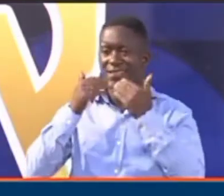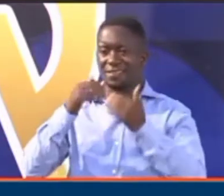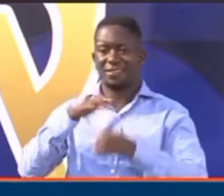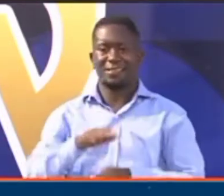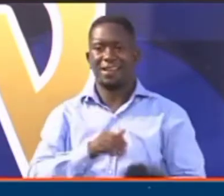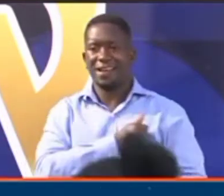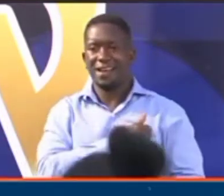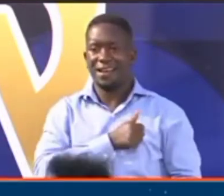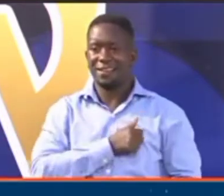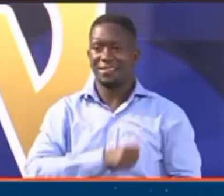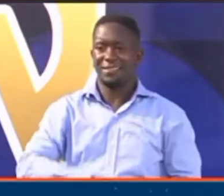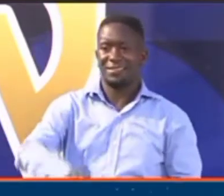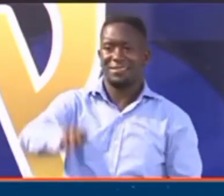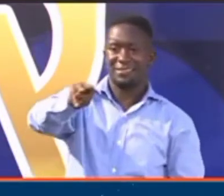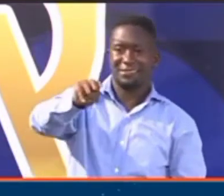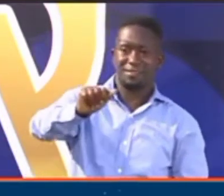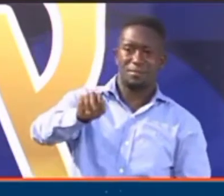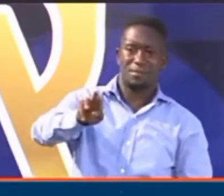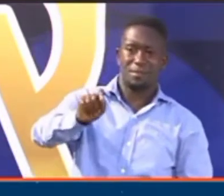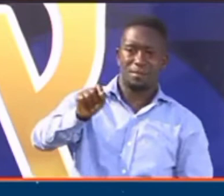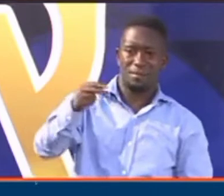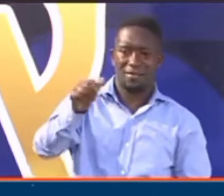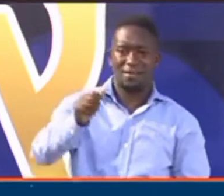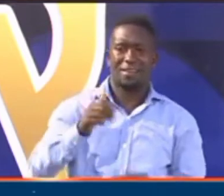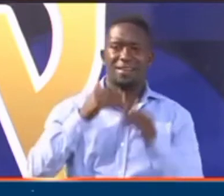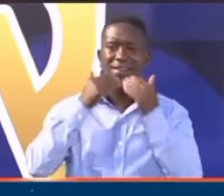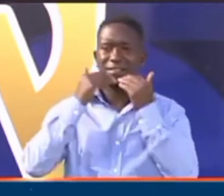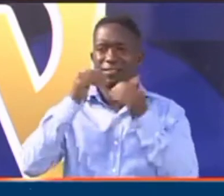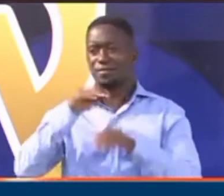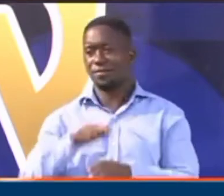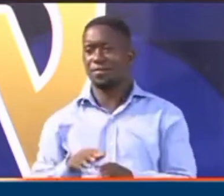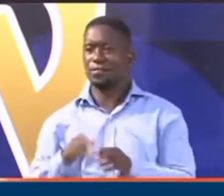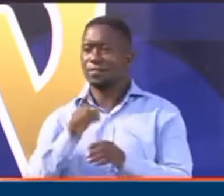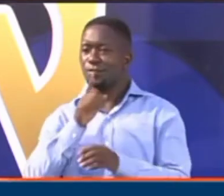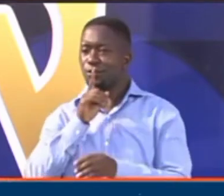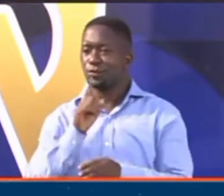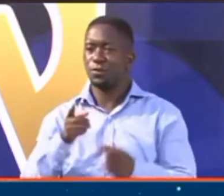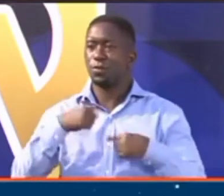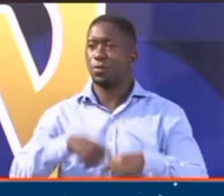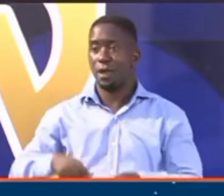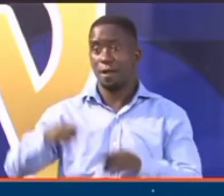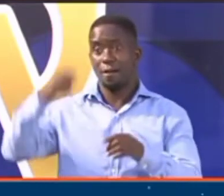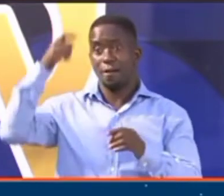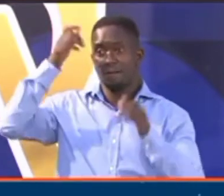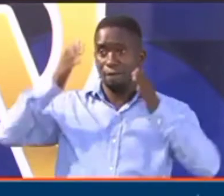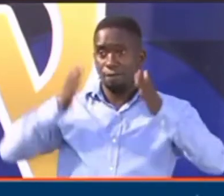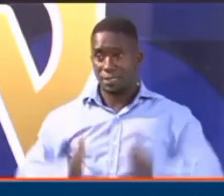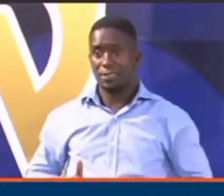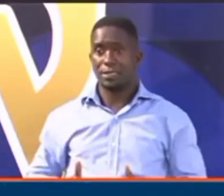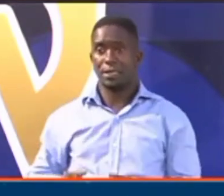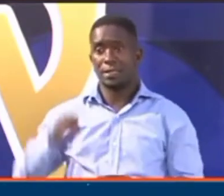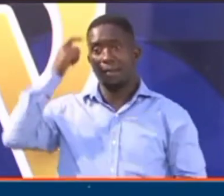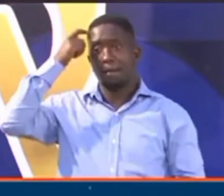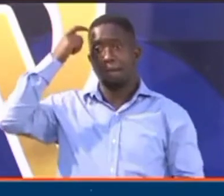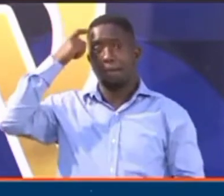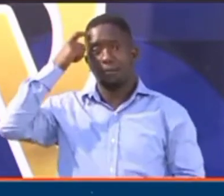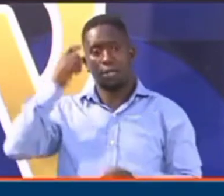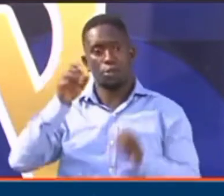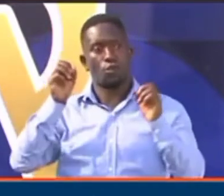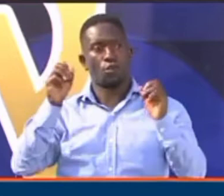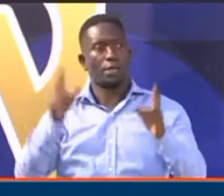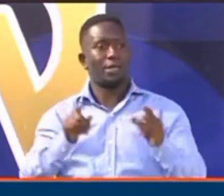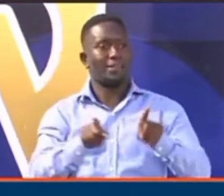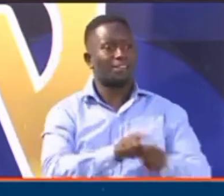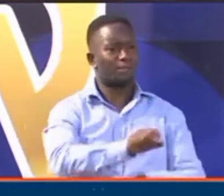Auntie Martha, we love you so much. Thank you so much for ensuring we were physically and mentally okay. Simon, thank you so